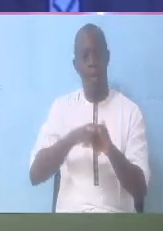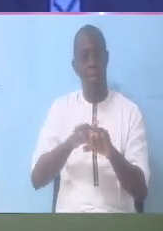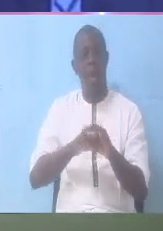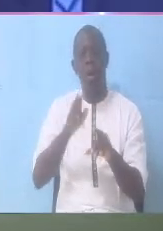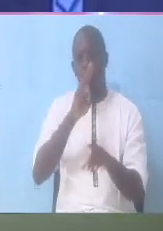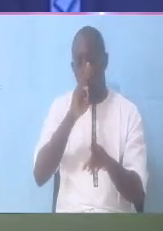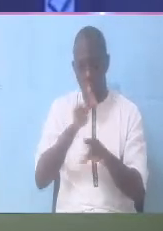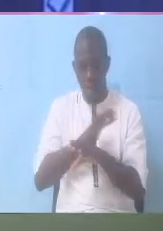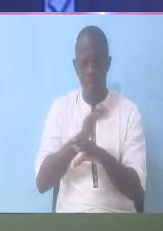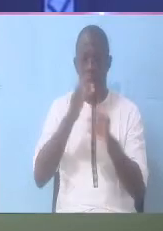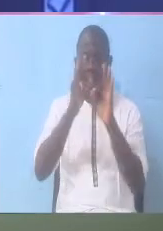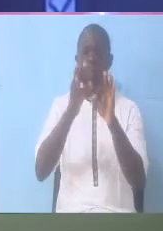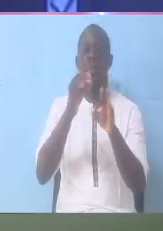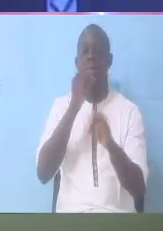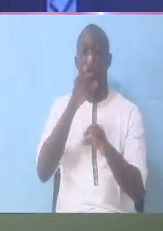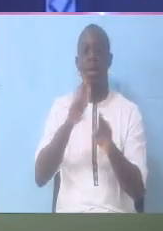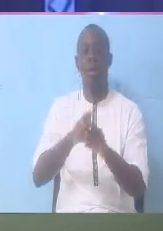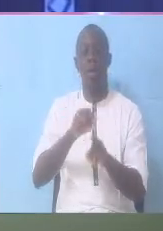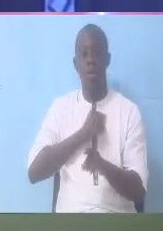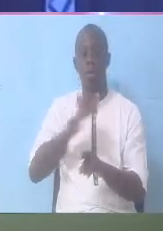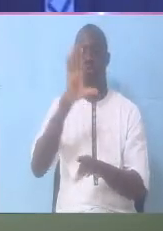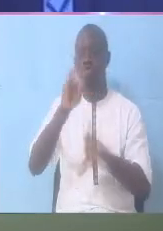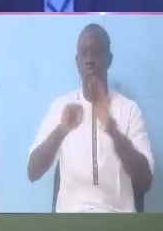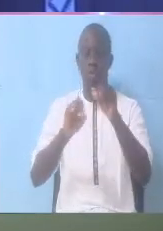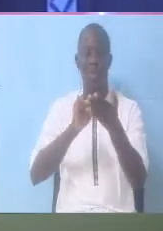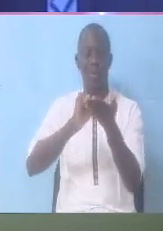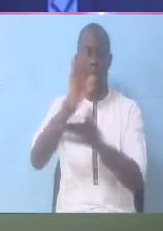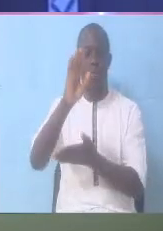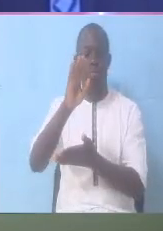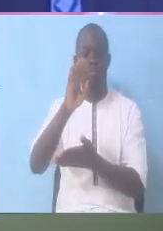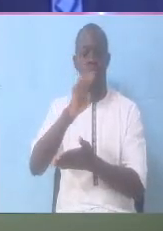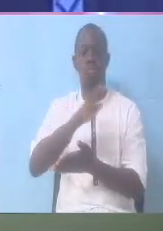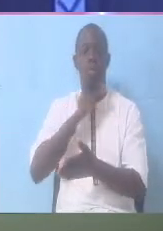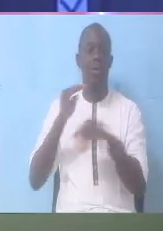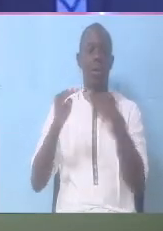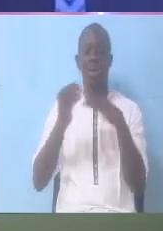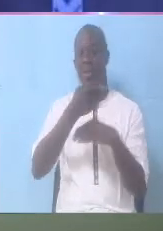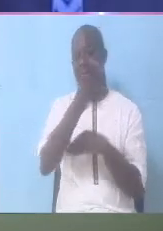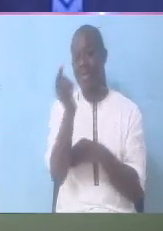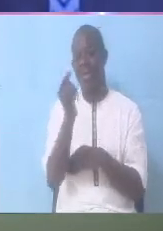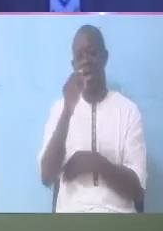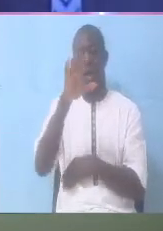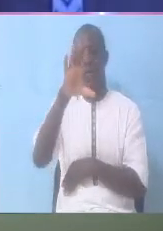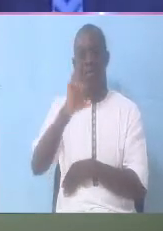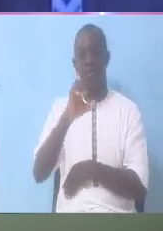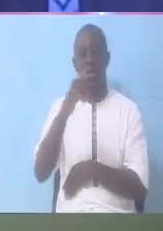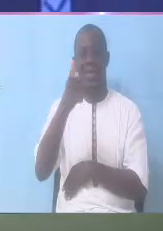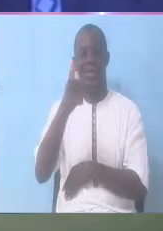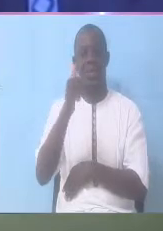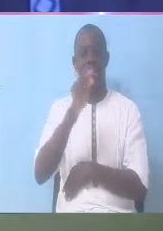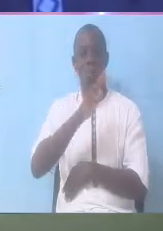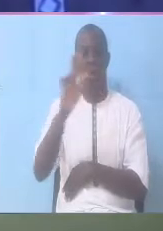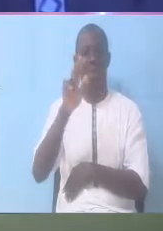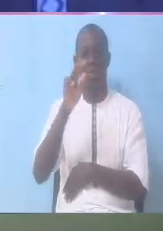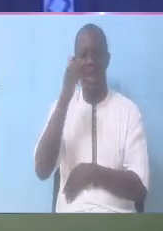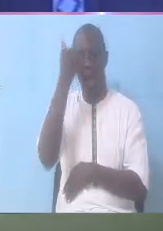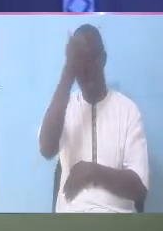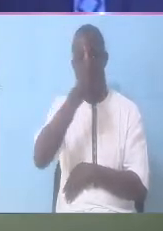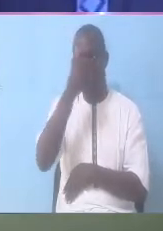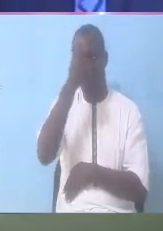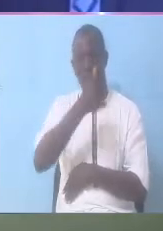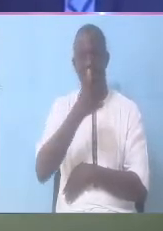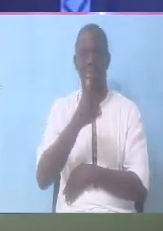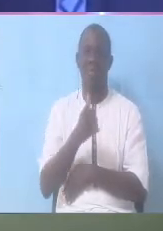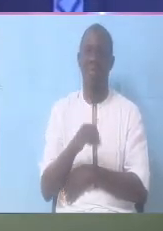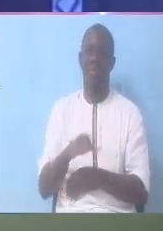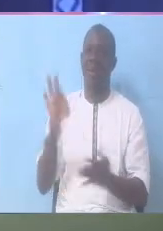testified that they carried out the order to execute these 56 West African migrants. Nying